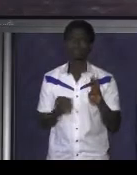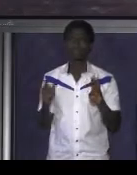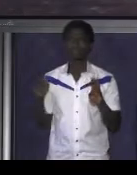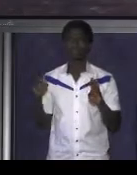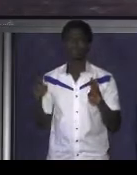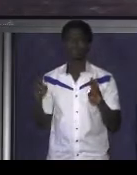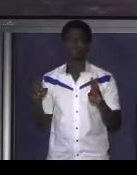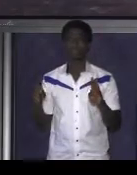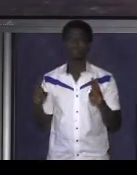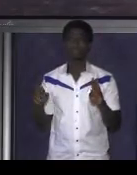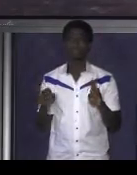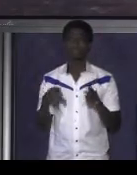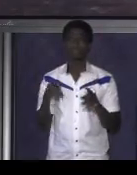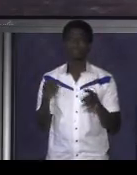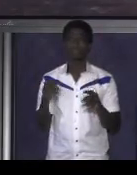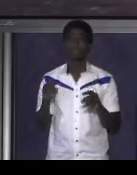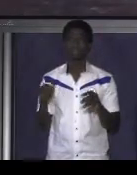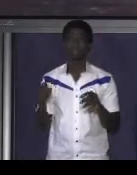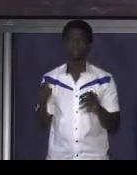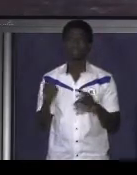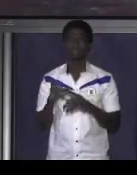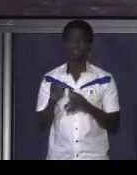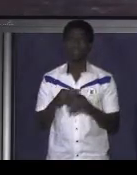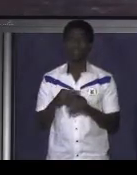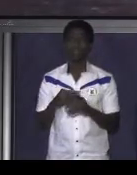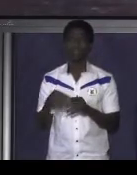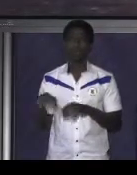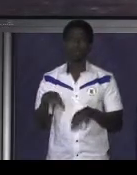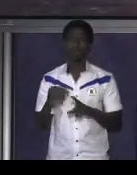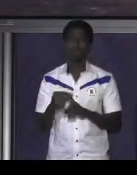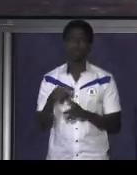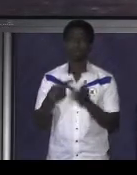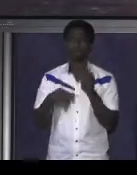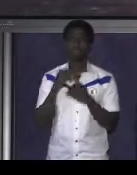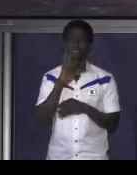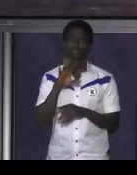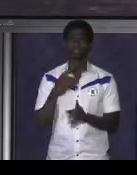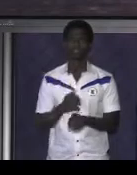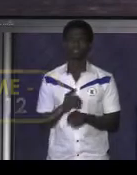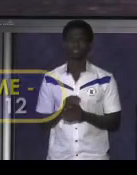adjective, preposition, or a verb? What is your answer?